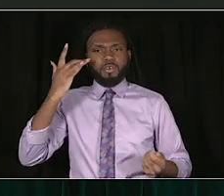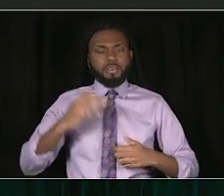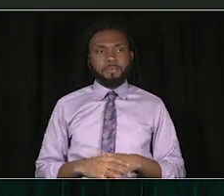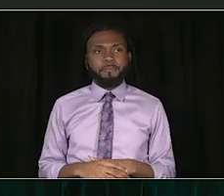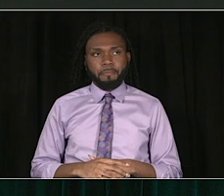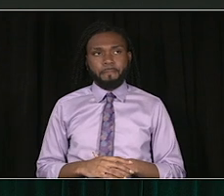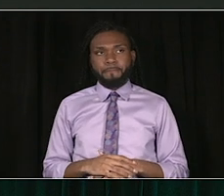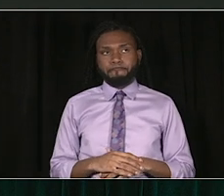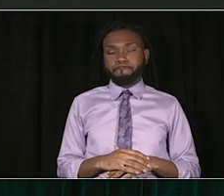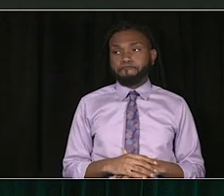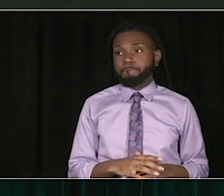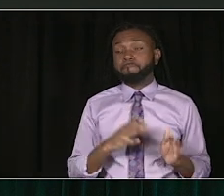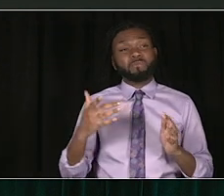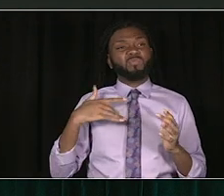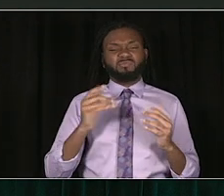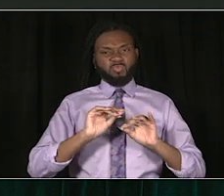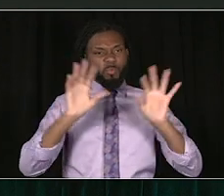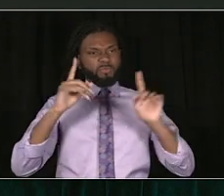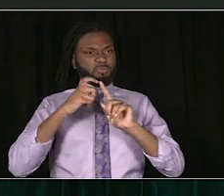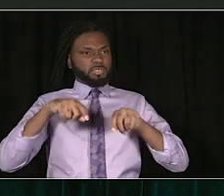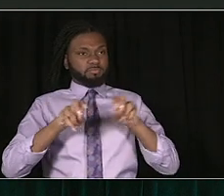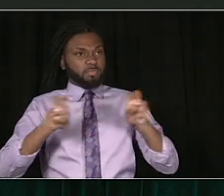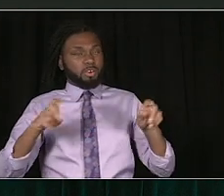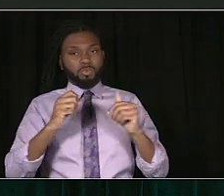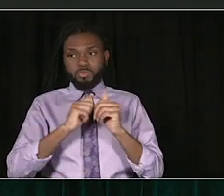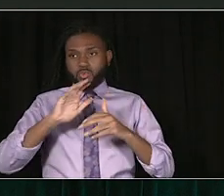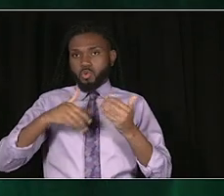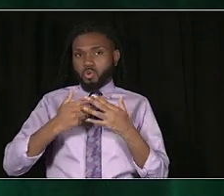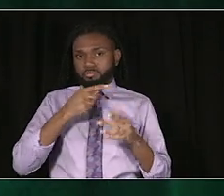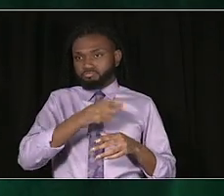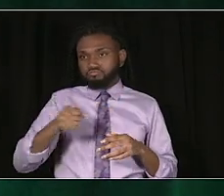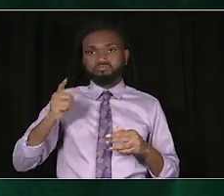think it's quite evident from this panel, from all of the speakers here,